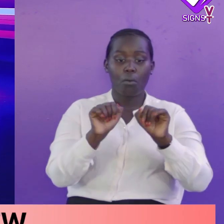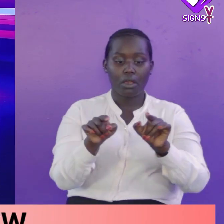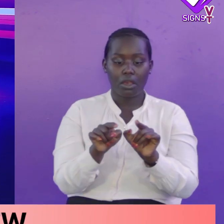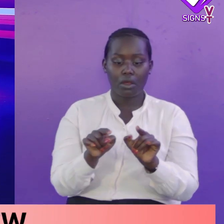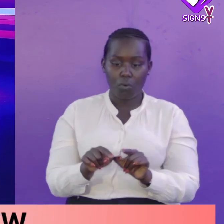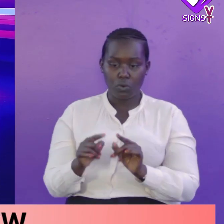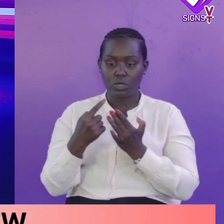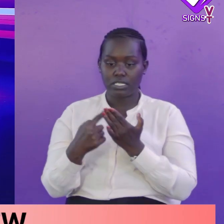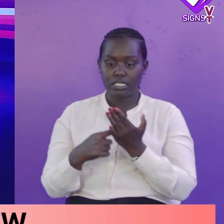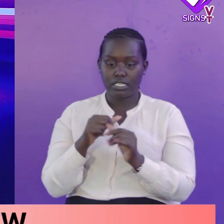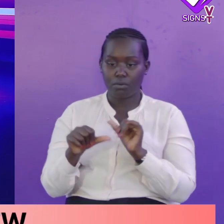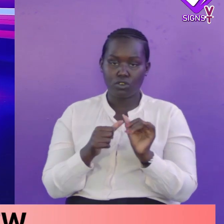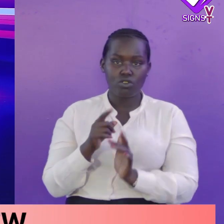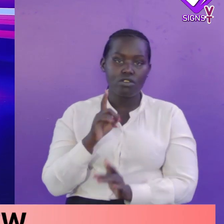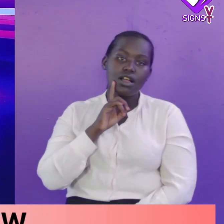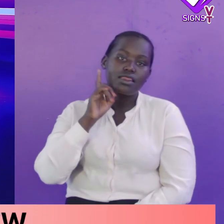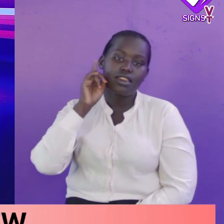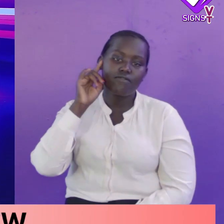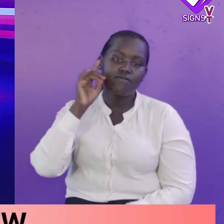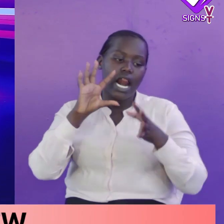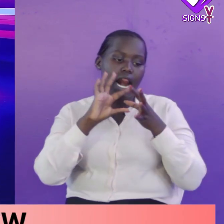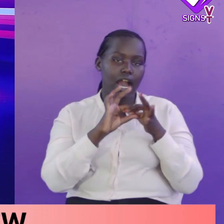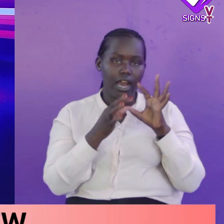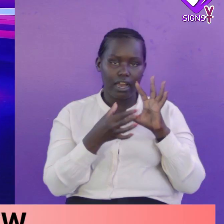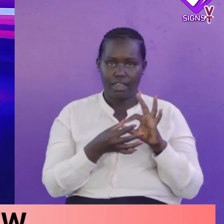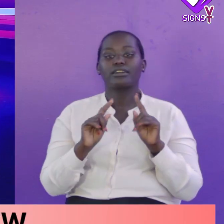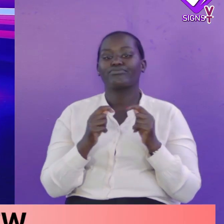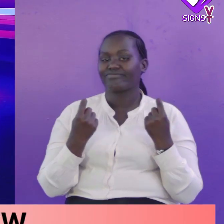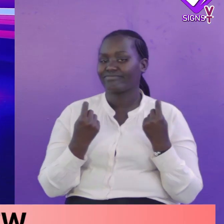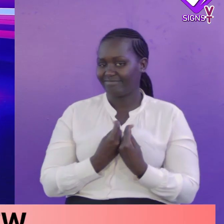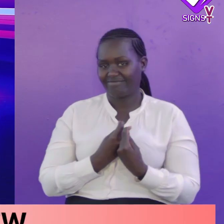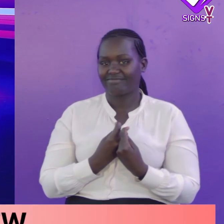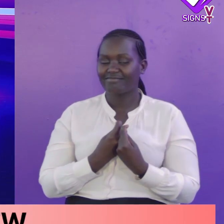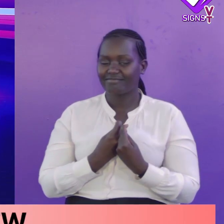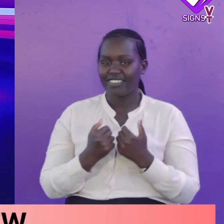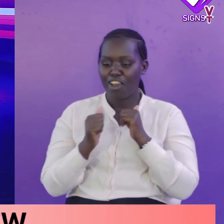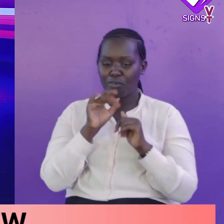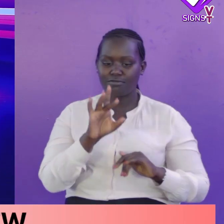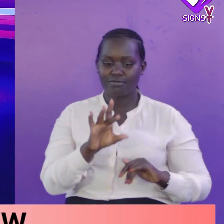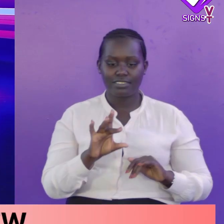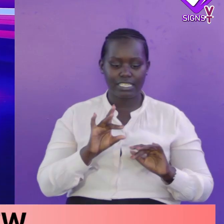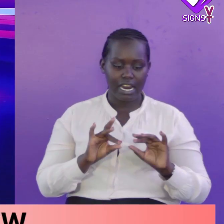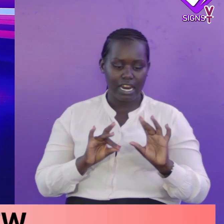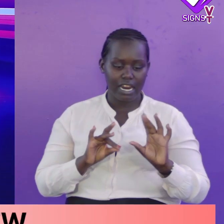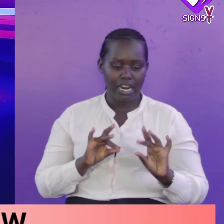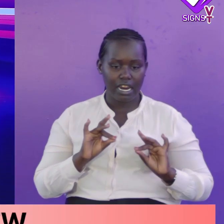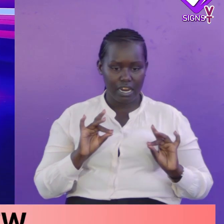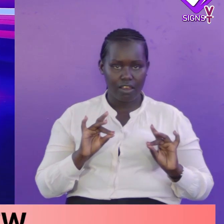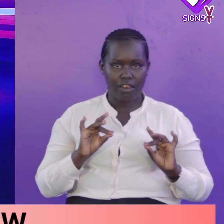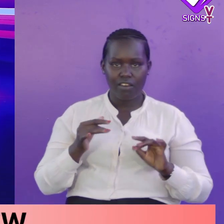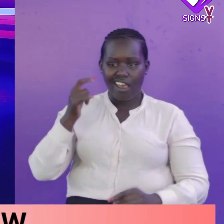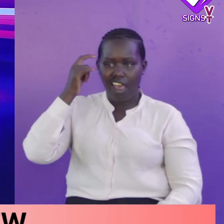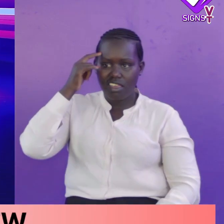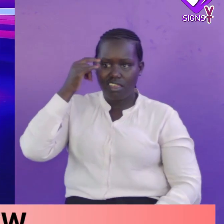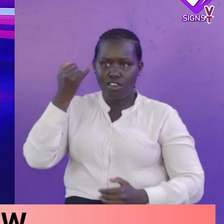about the Deaflympics team that was selected. I think it was selected on